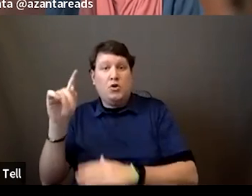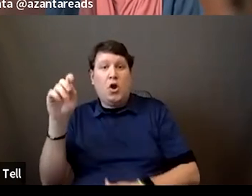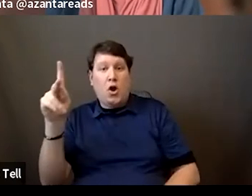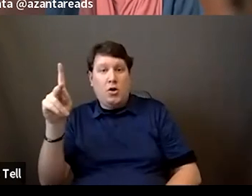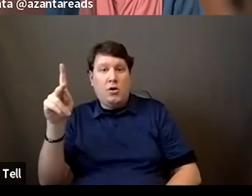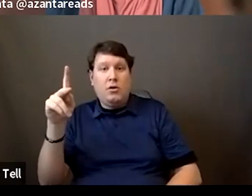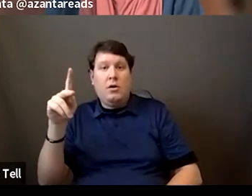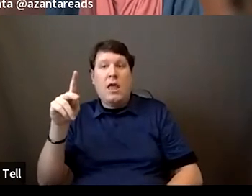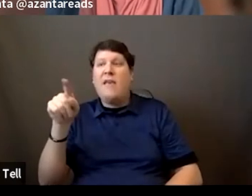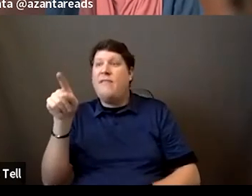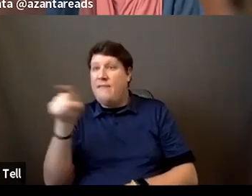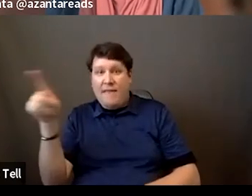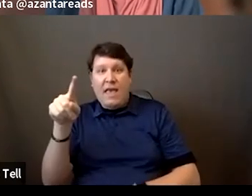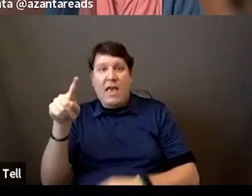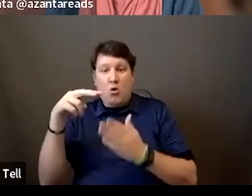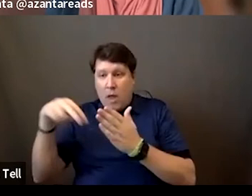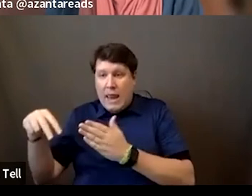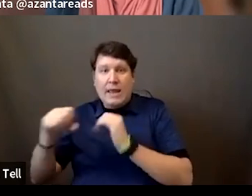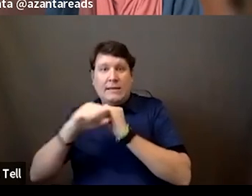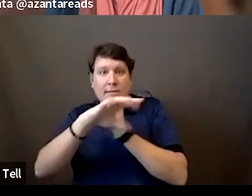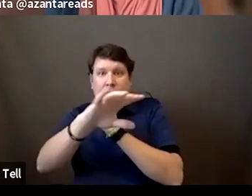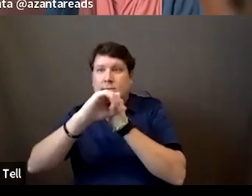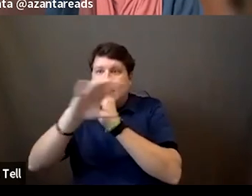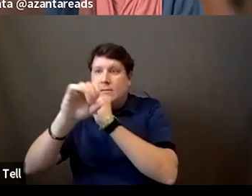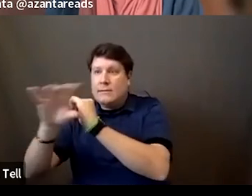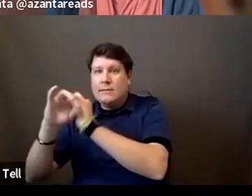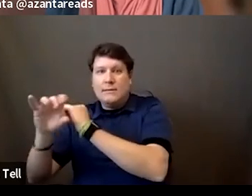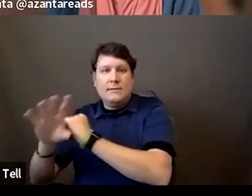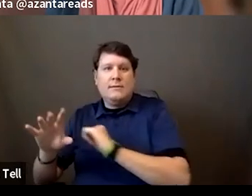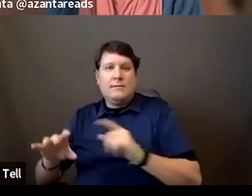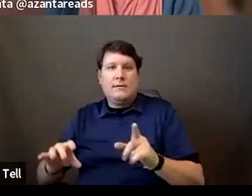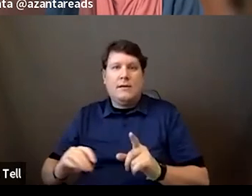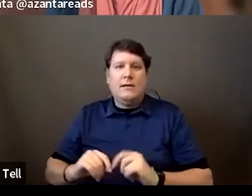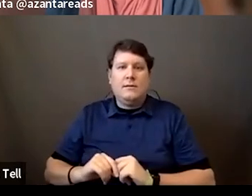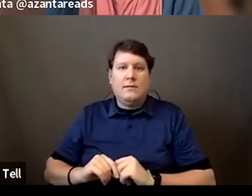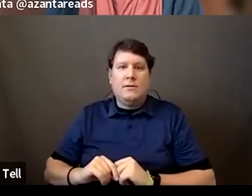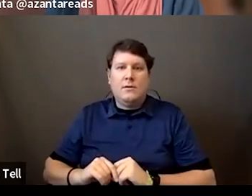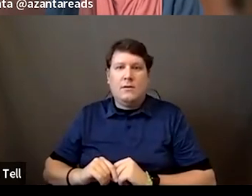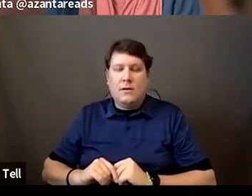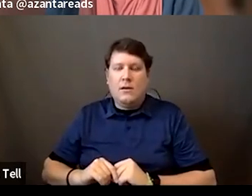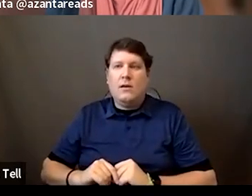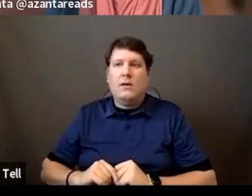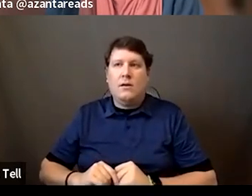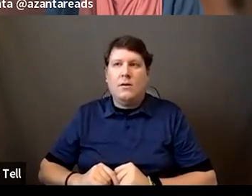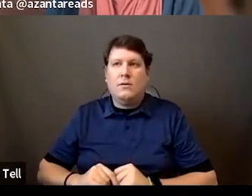author, I believe, and I'm like 95% sure, but I'll give me that 5% in case I'm wrong.